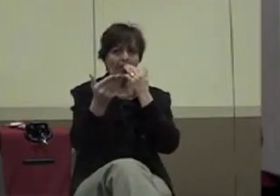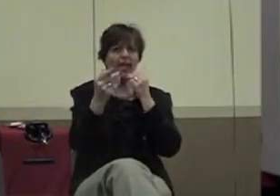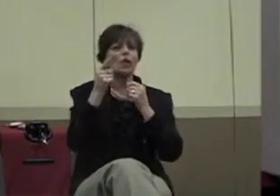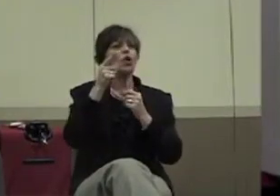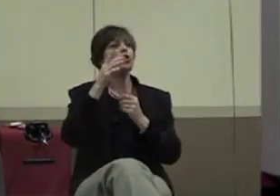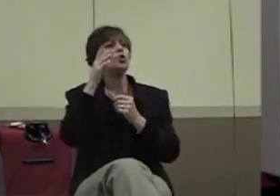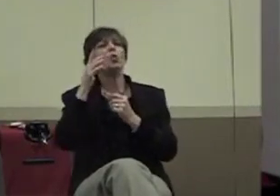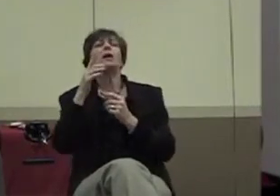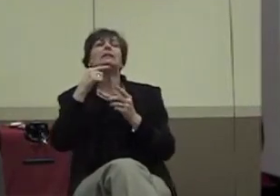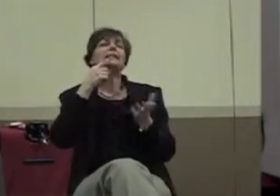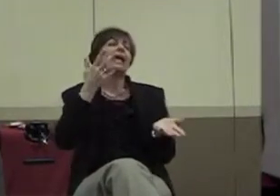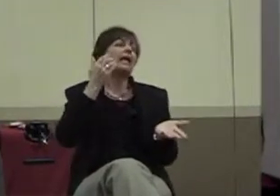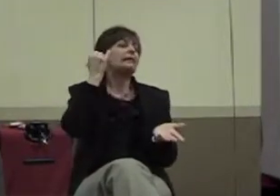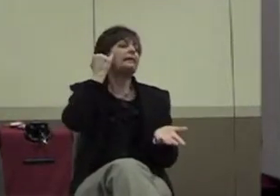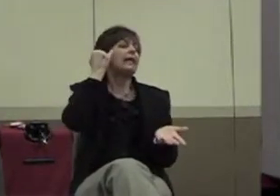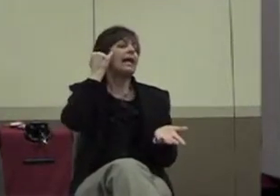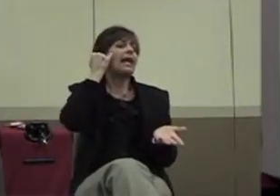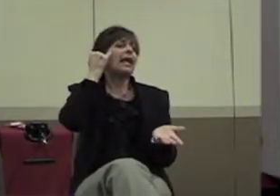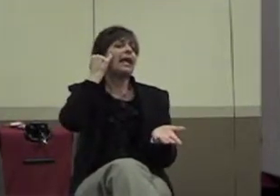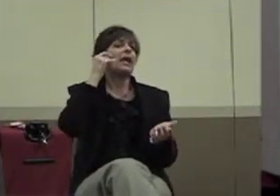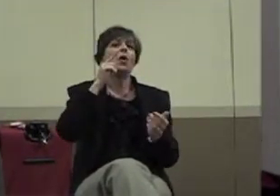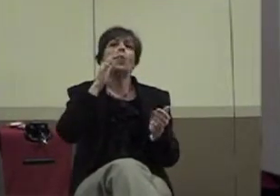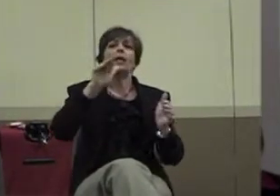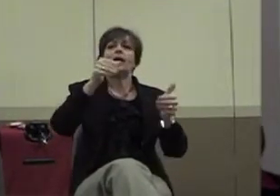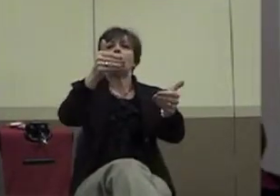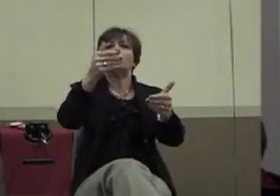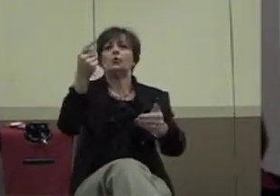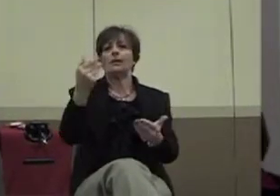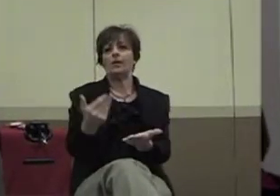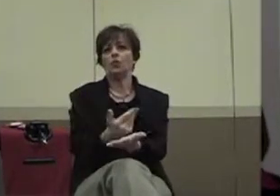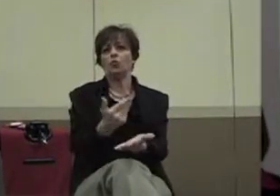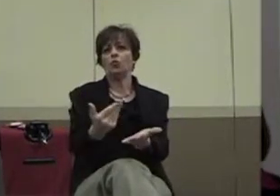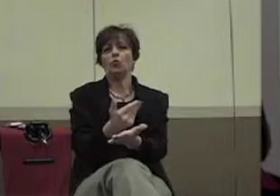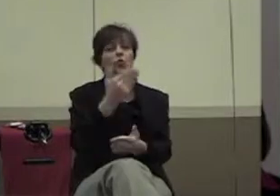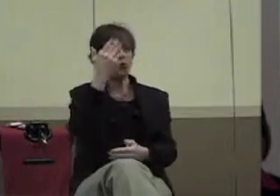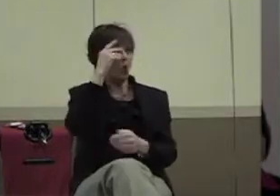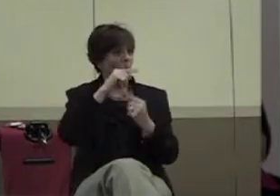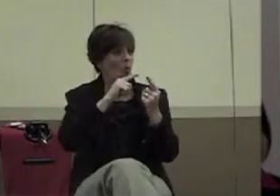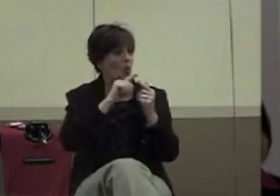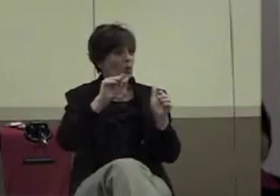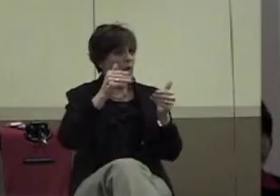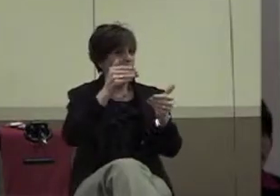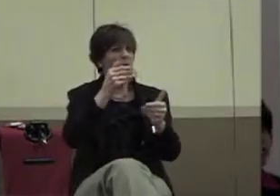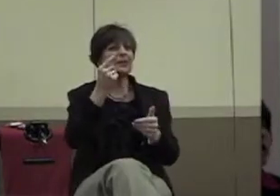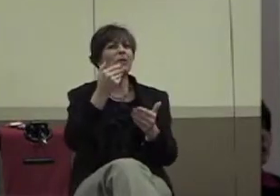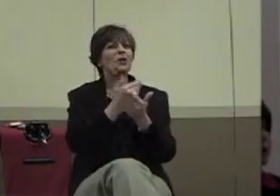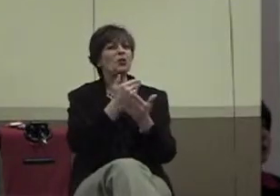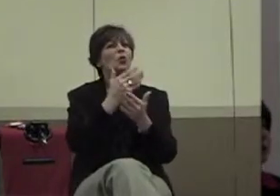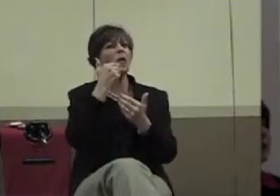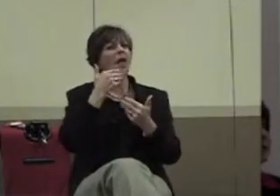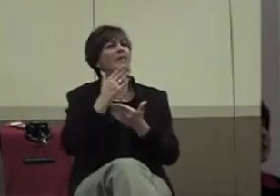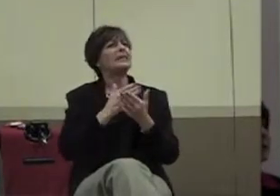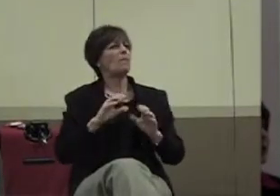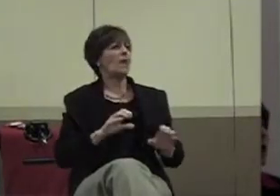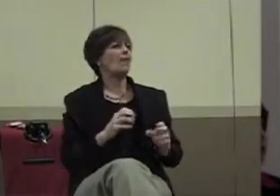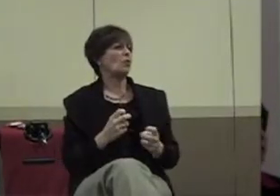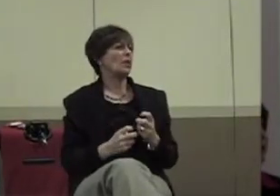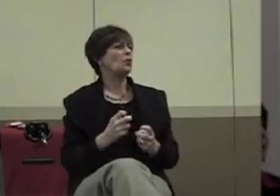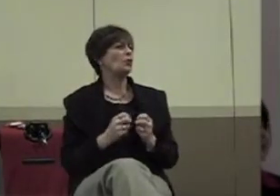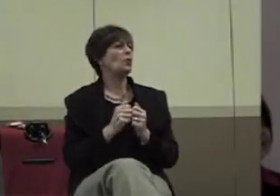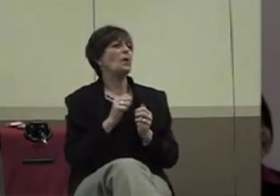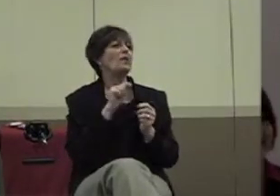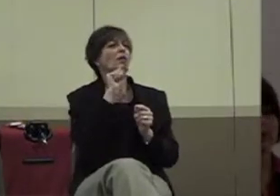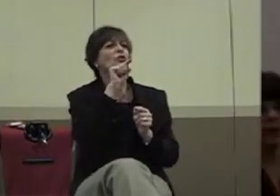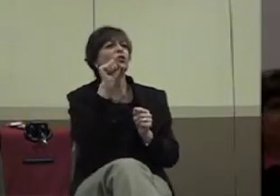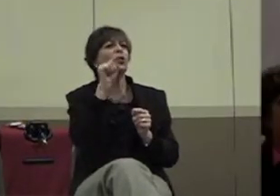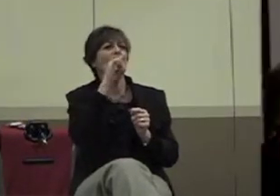Let's say you're going to be introducing something new, and when you introduce something new, you're going to have some behavior issues with certain kids who struggle. And